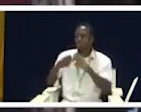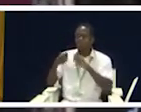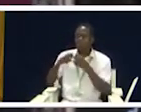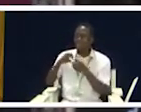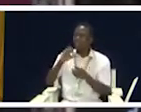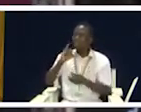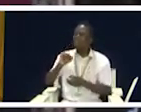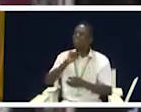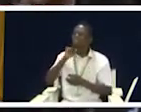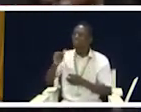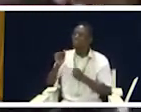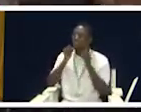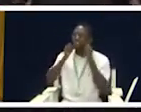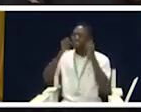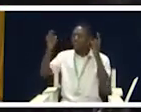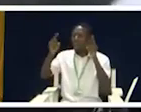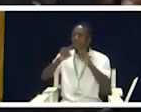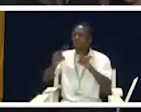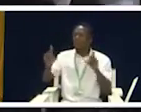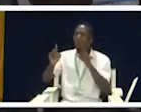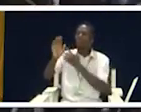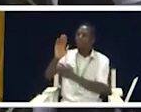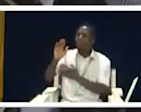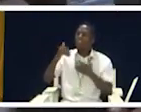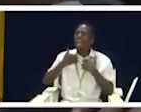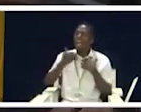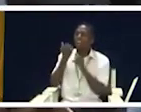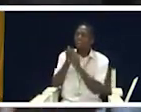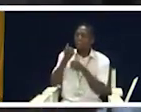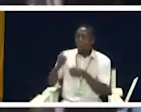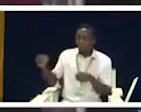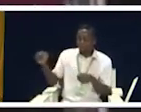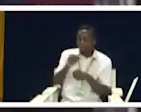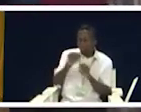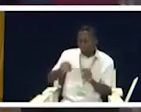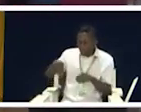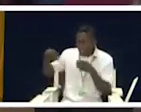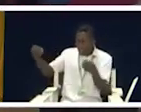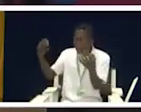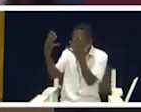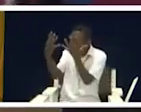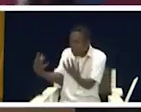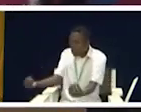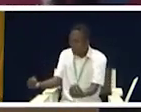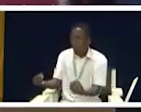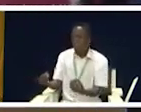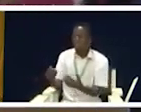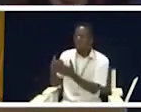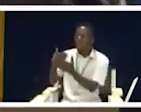not a surprise to God. God has already prepared a solution before your problem. You did not hear me.